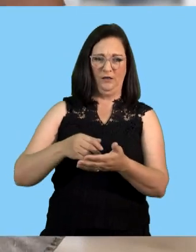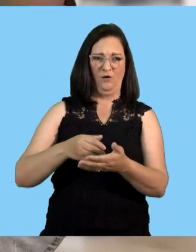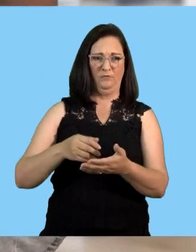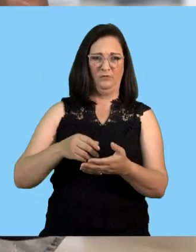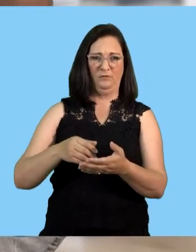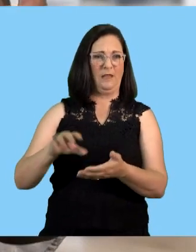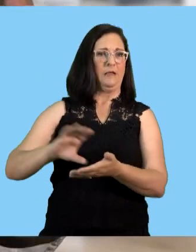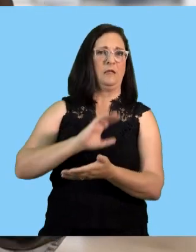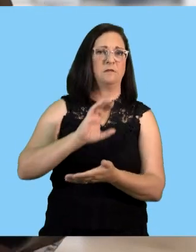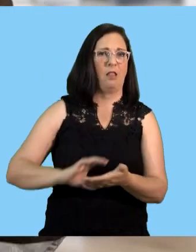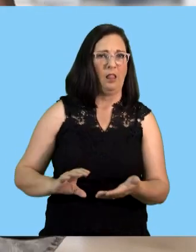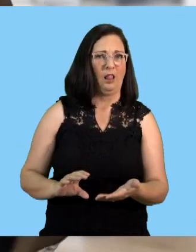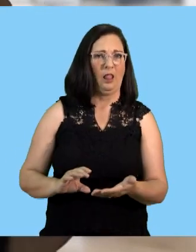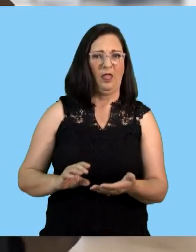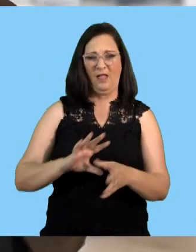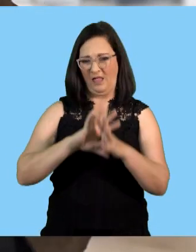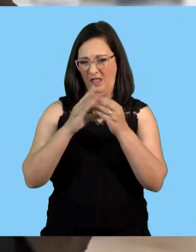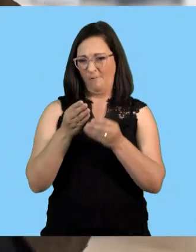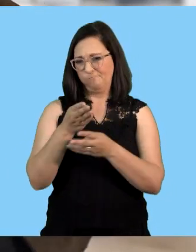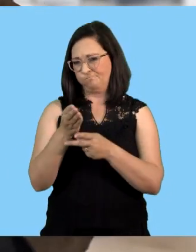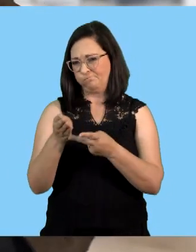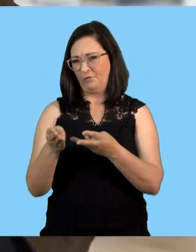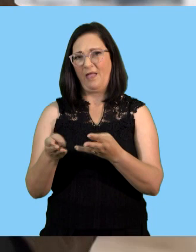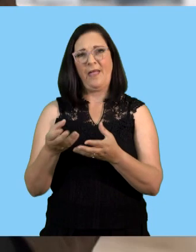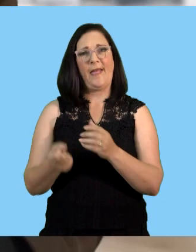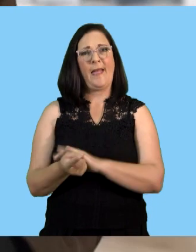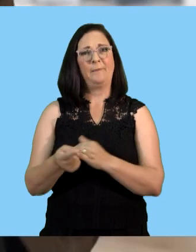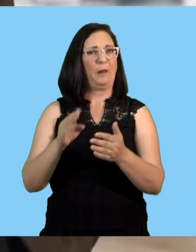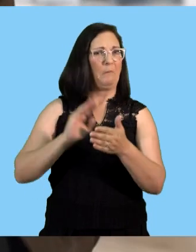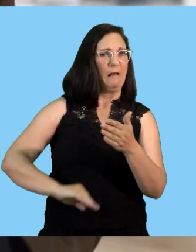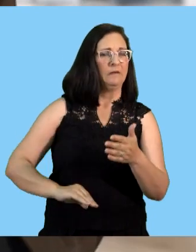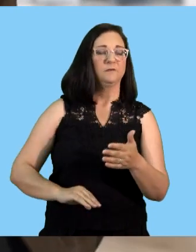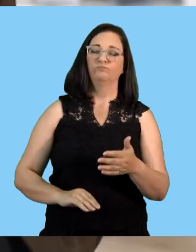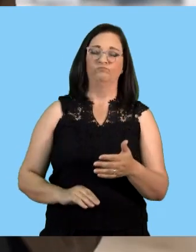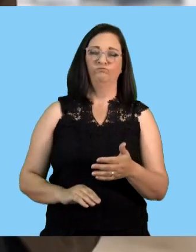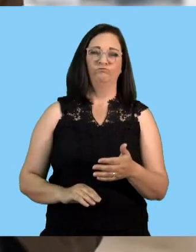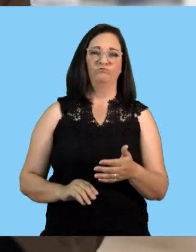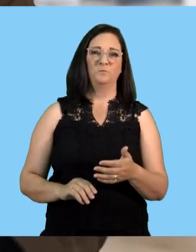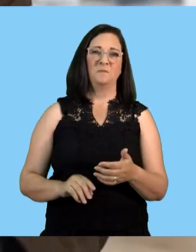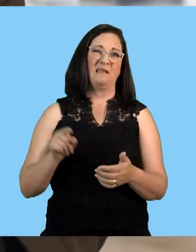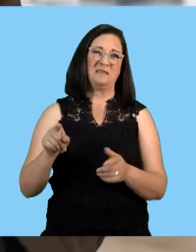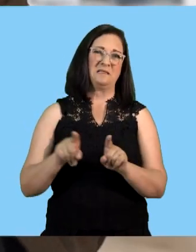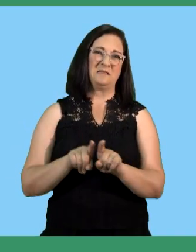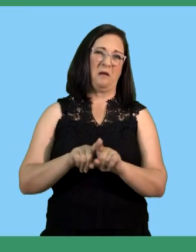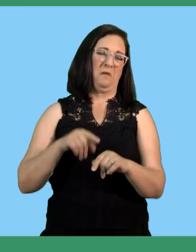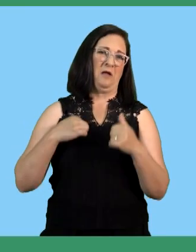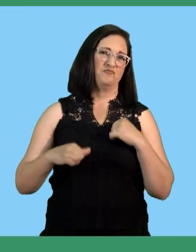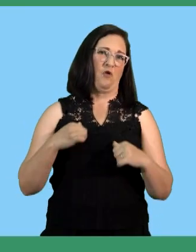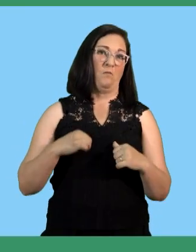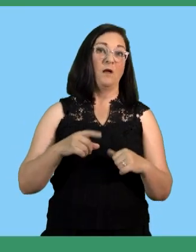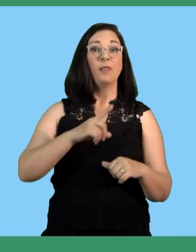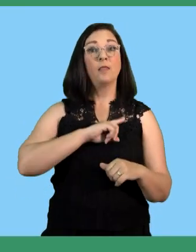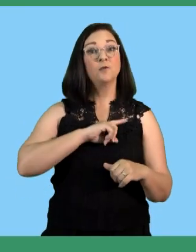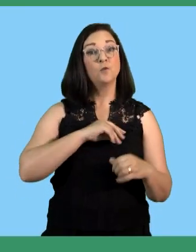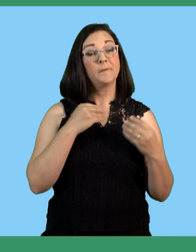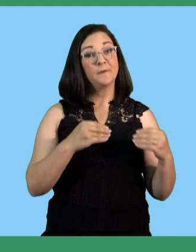withdrawing from us, and also all of those things that the penalties. What must happen? So businesses must